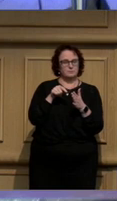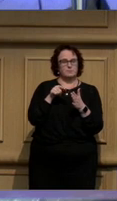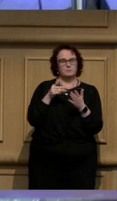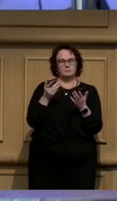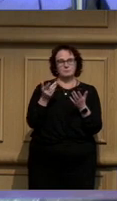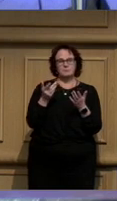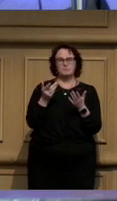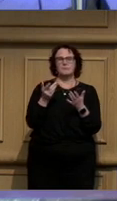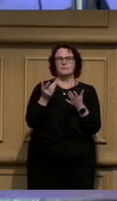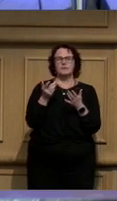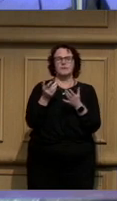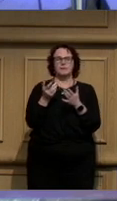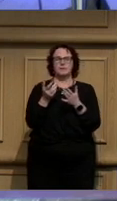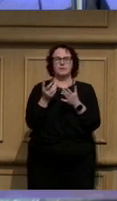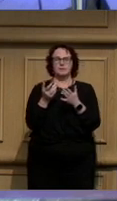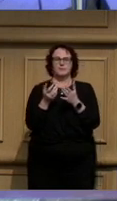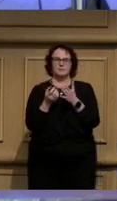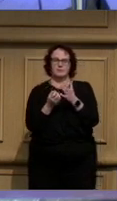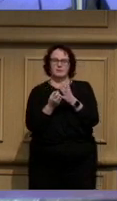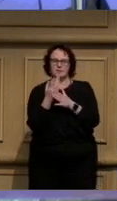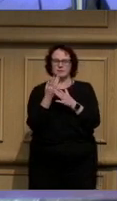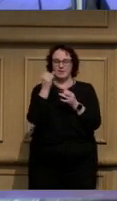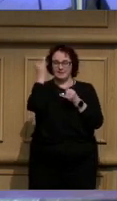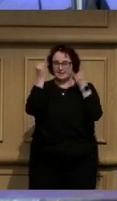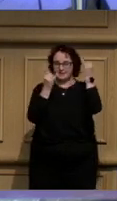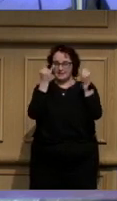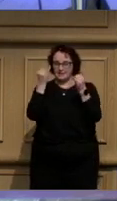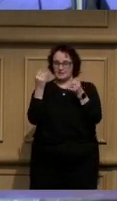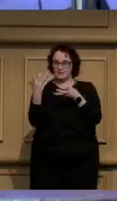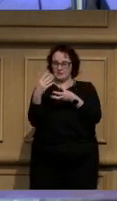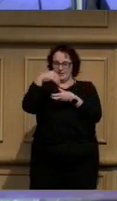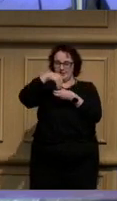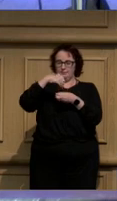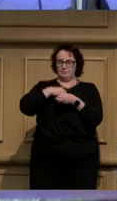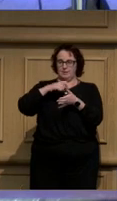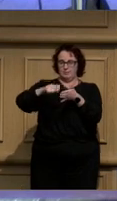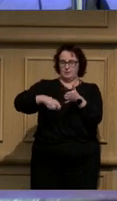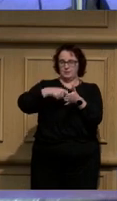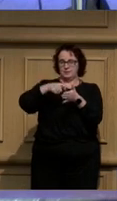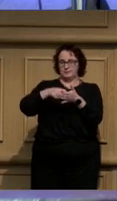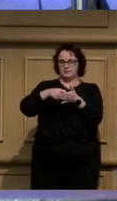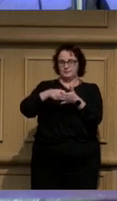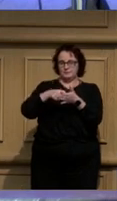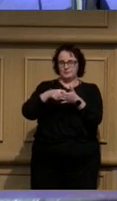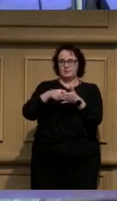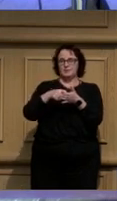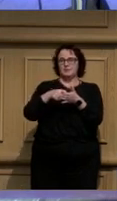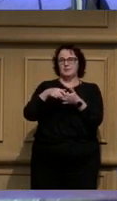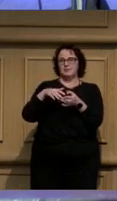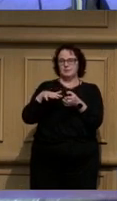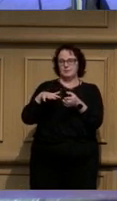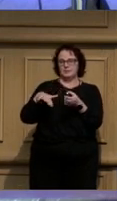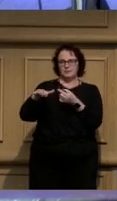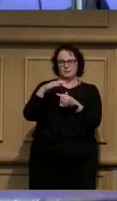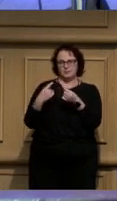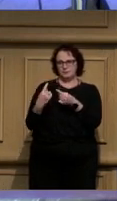moment. It somehow touched these ideas. And so that situation of women was very